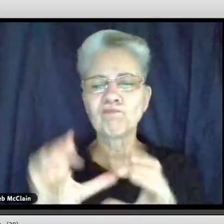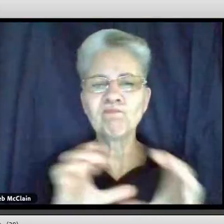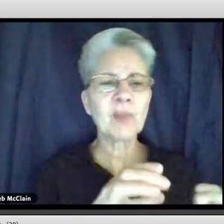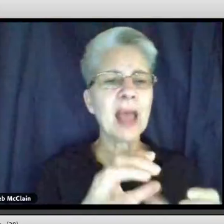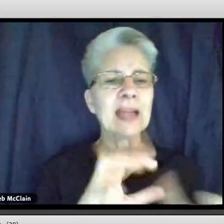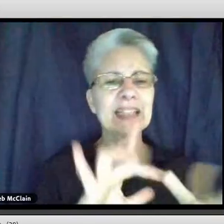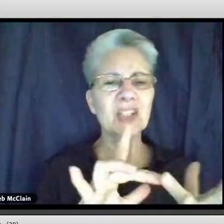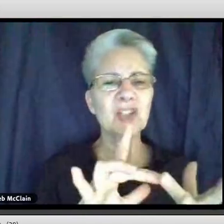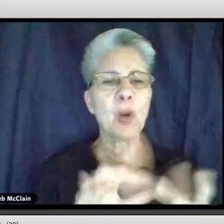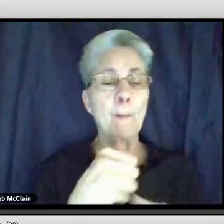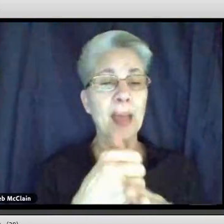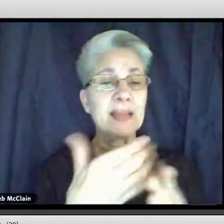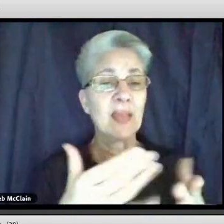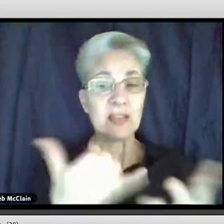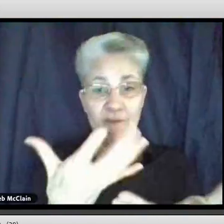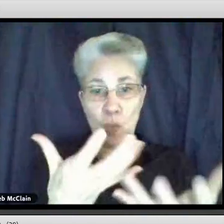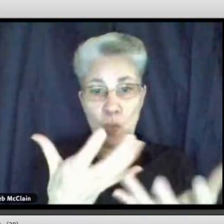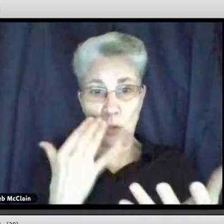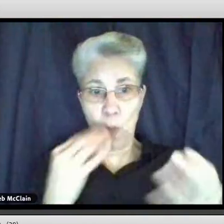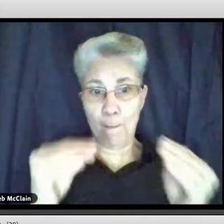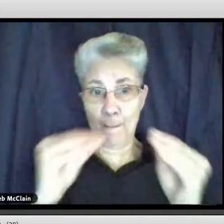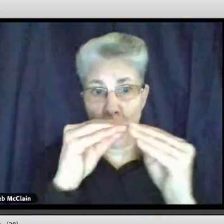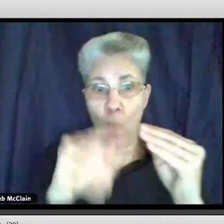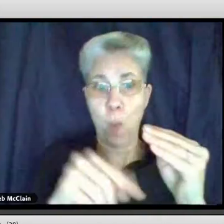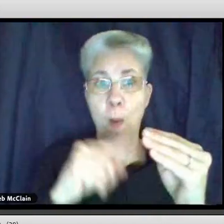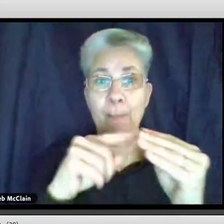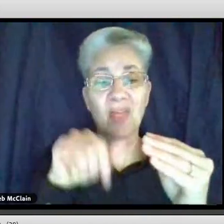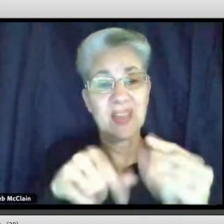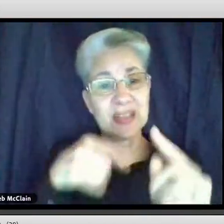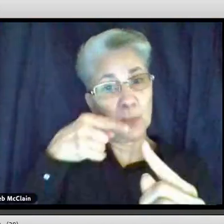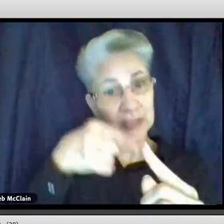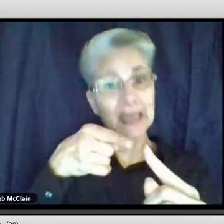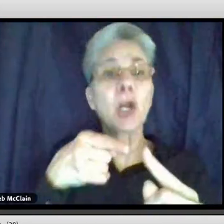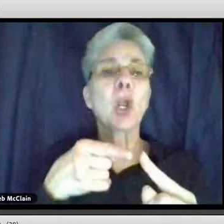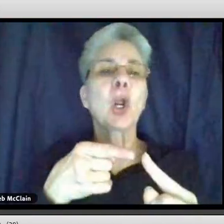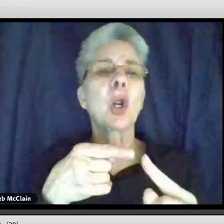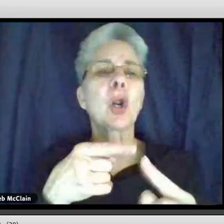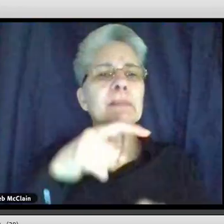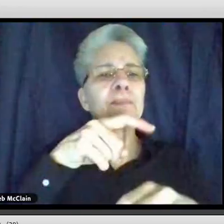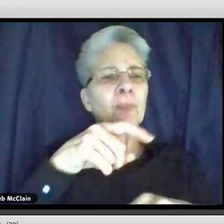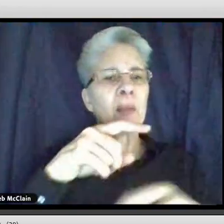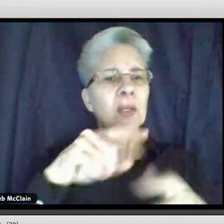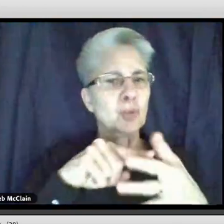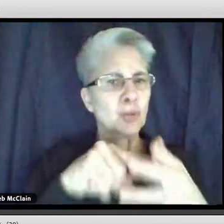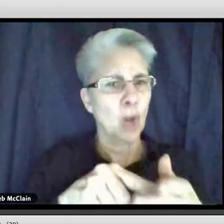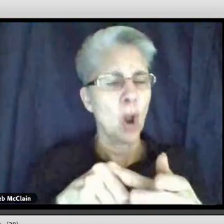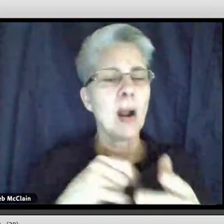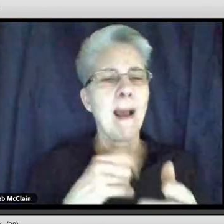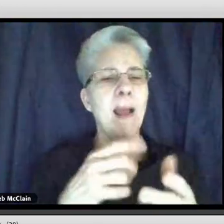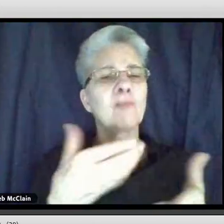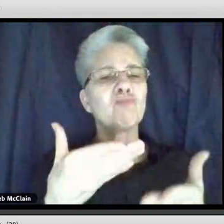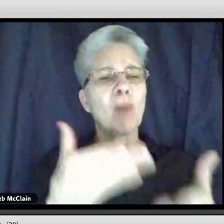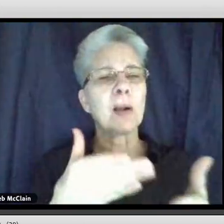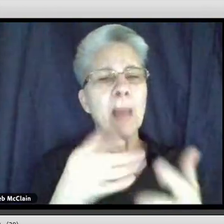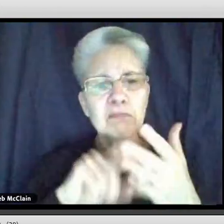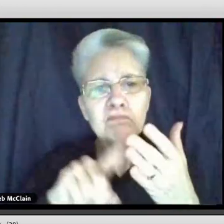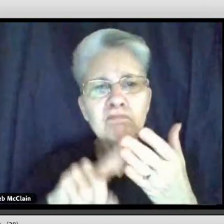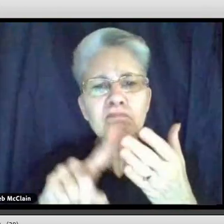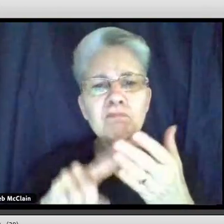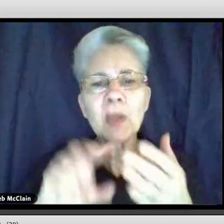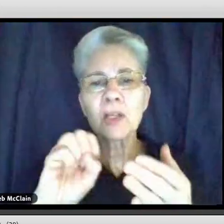digitization-based things. So if you want to know more about this particular stage of work, I'd recommend kind of poking around